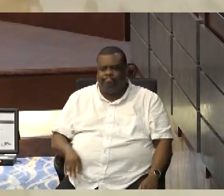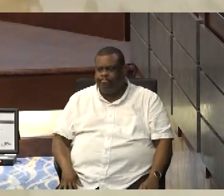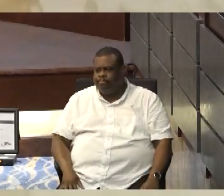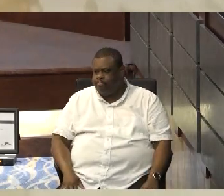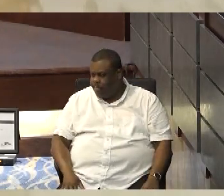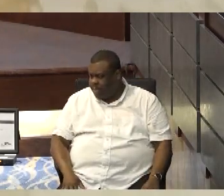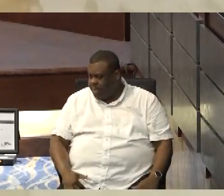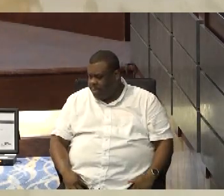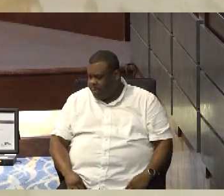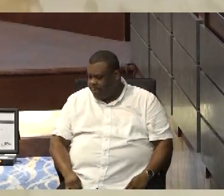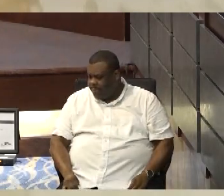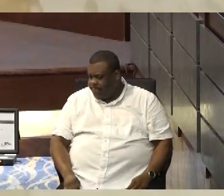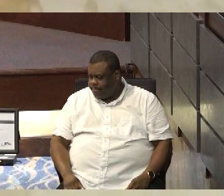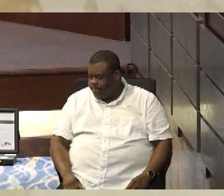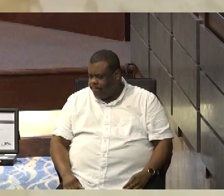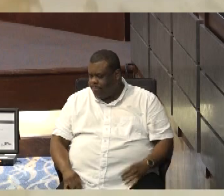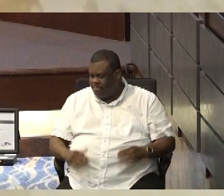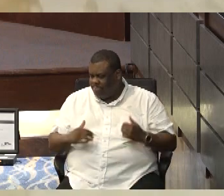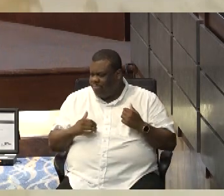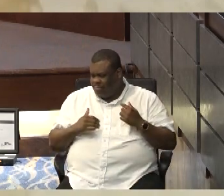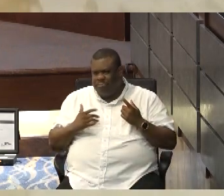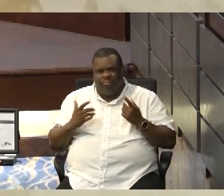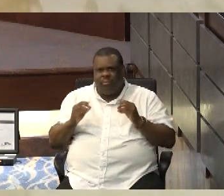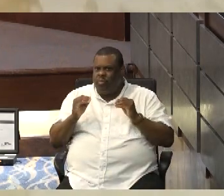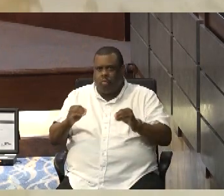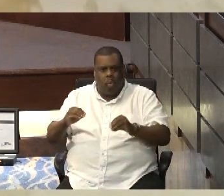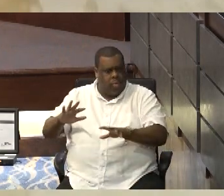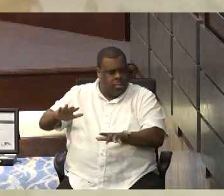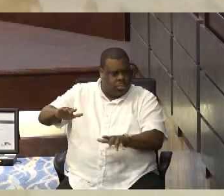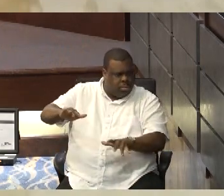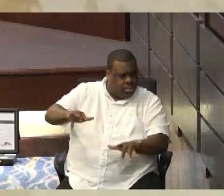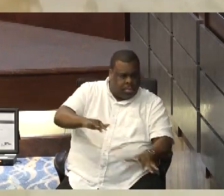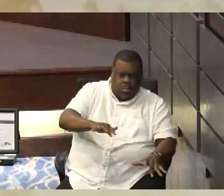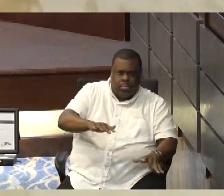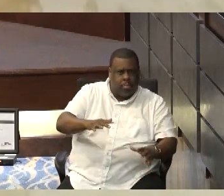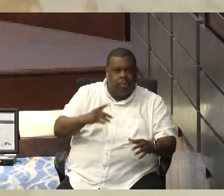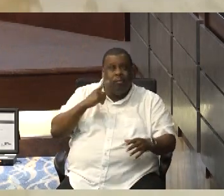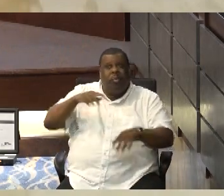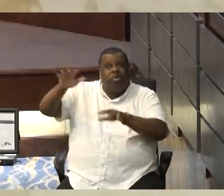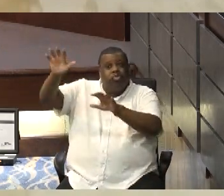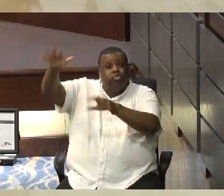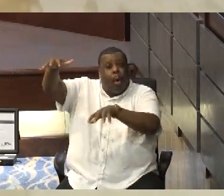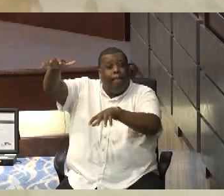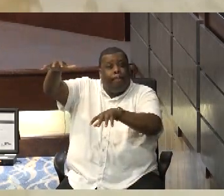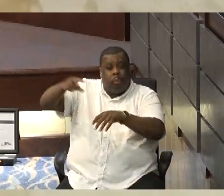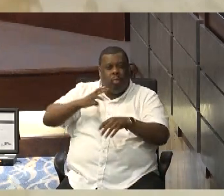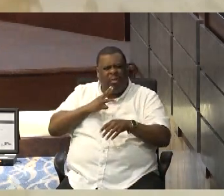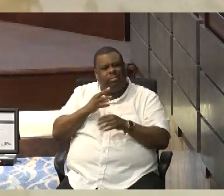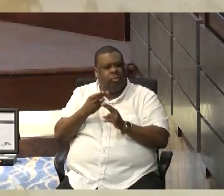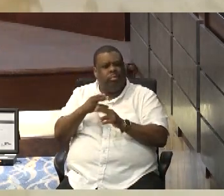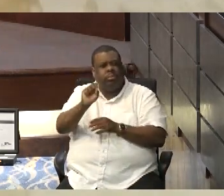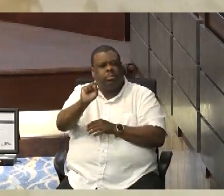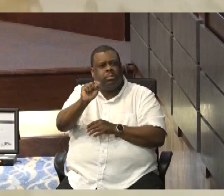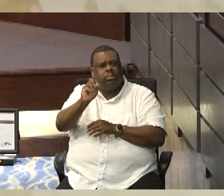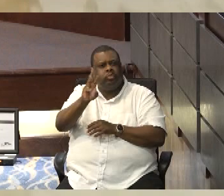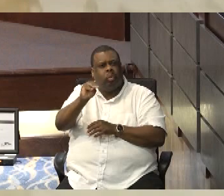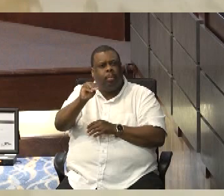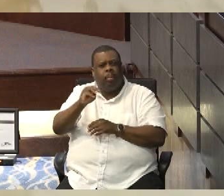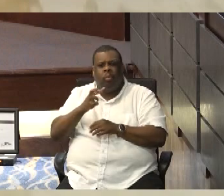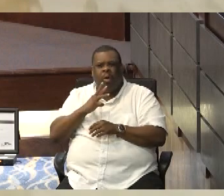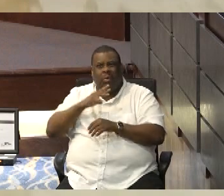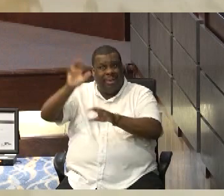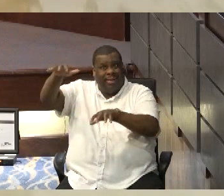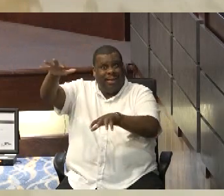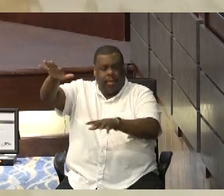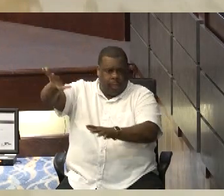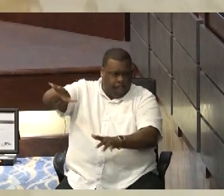And that's because there isn't adequate detention for the stormwater. So this is the back. And then